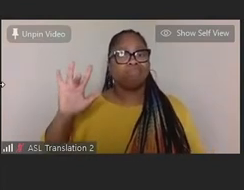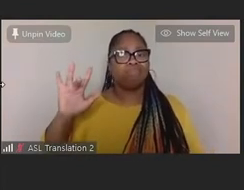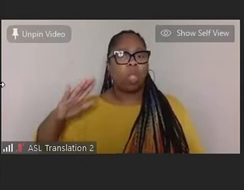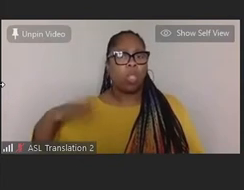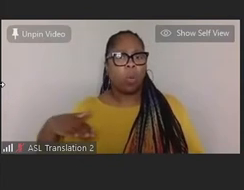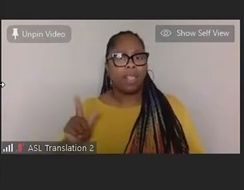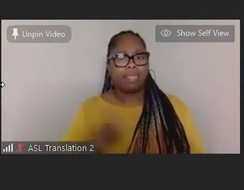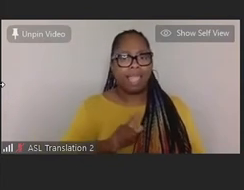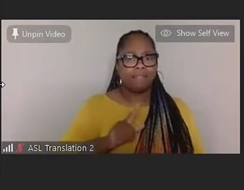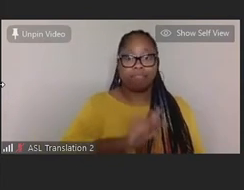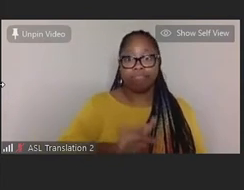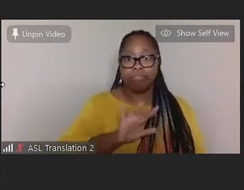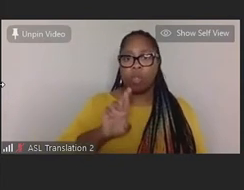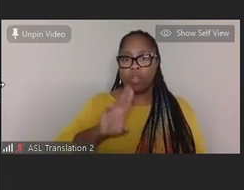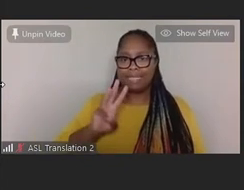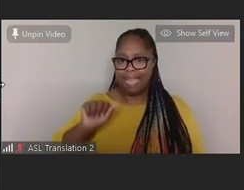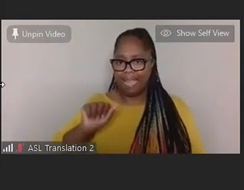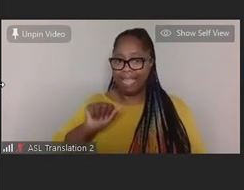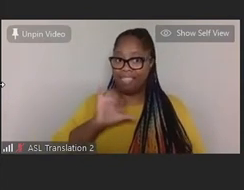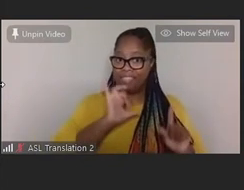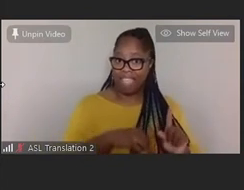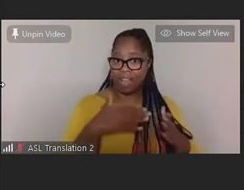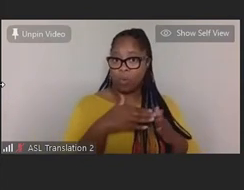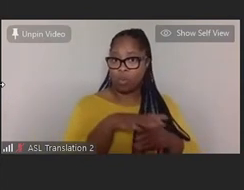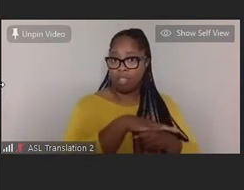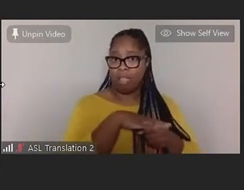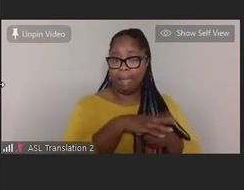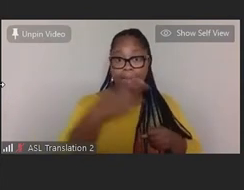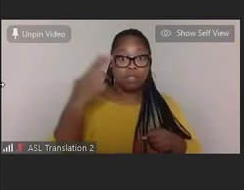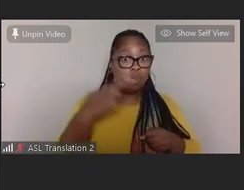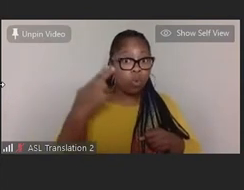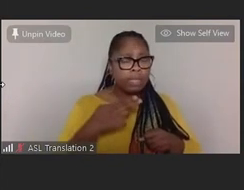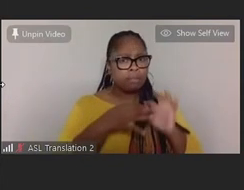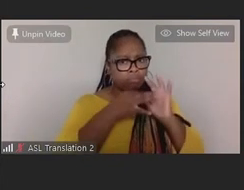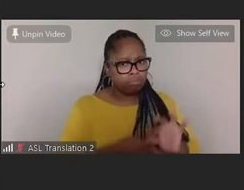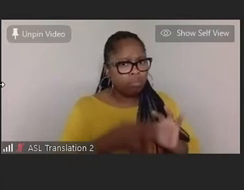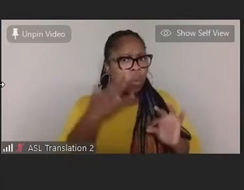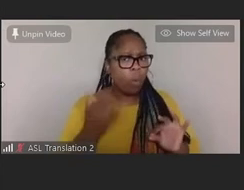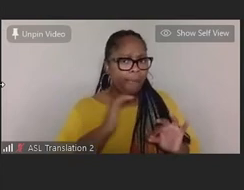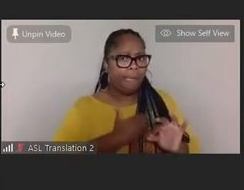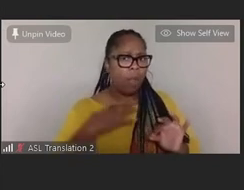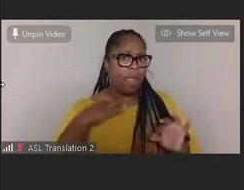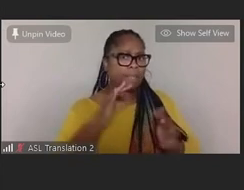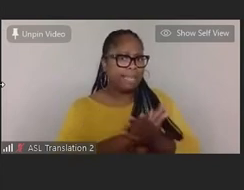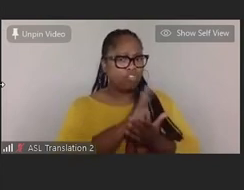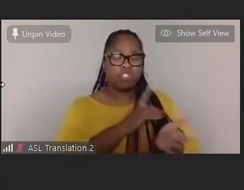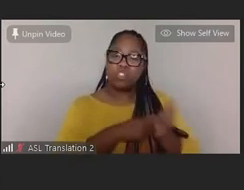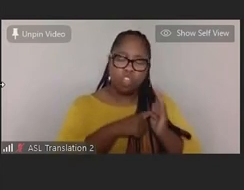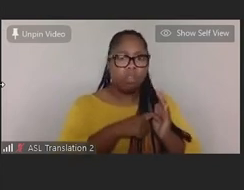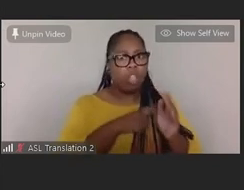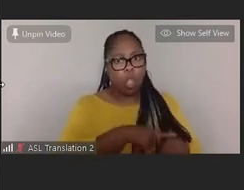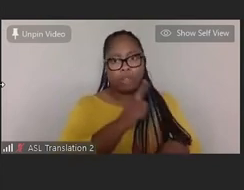left is an R6A. That corner lot historically has a lot to do with why our application took so long to come through the